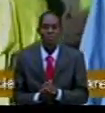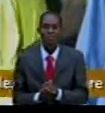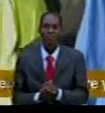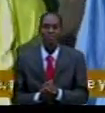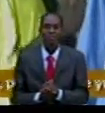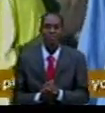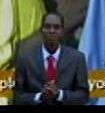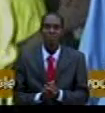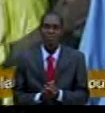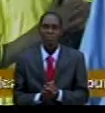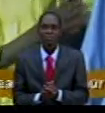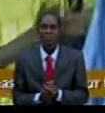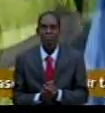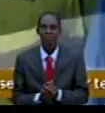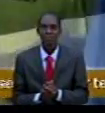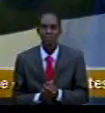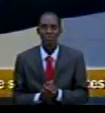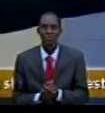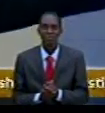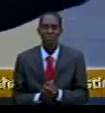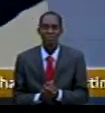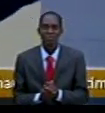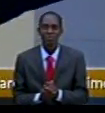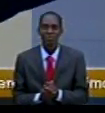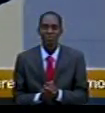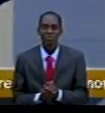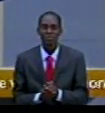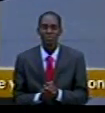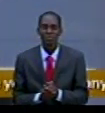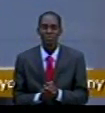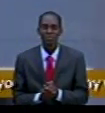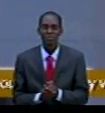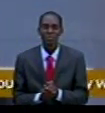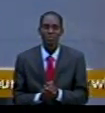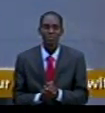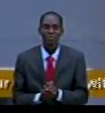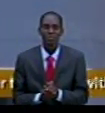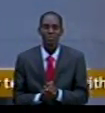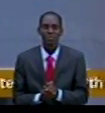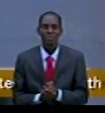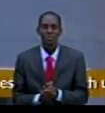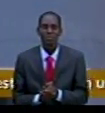They are coming out. Look at it. Don't say